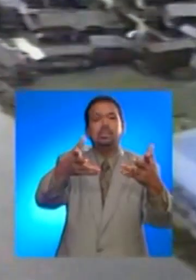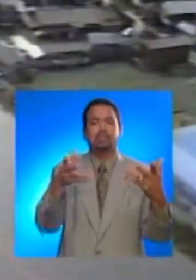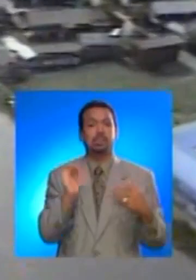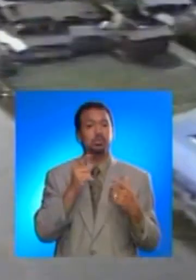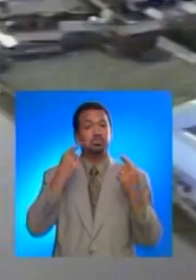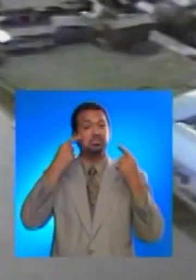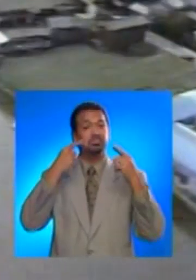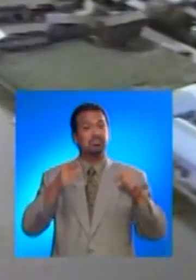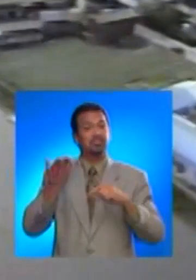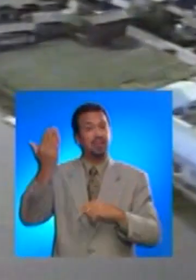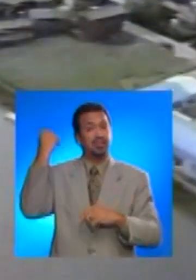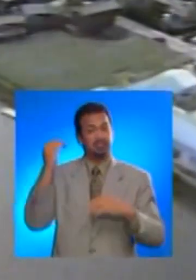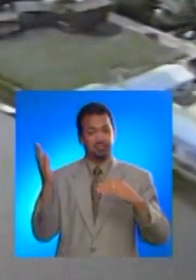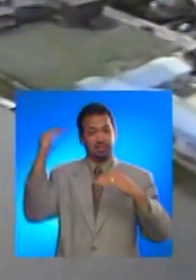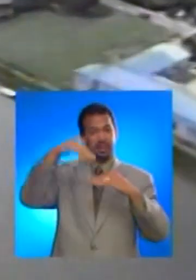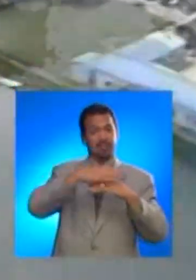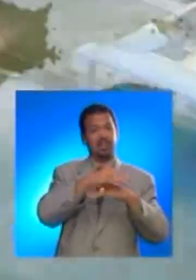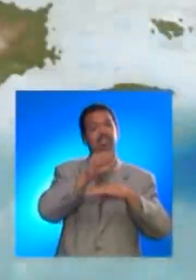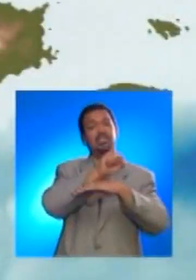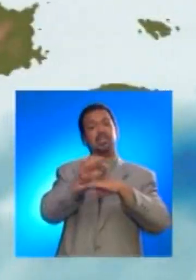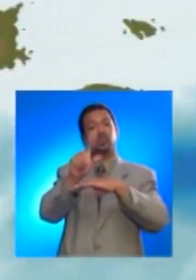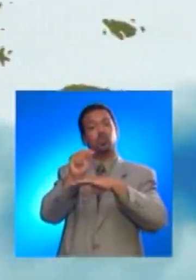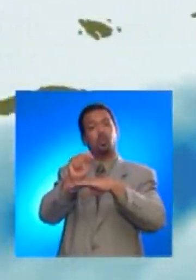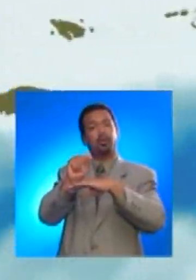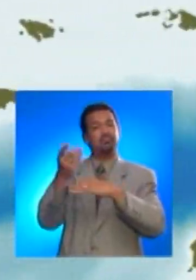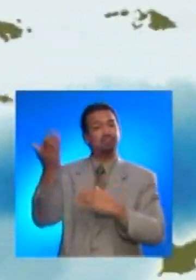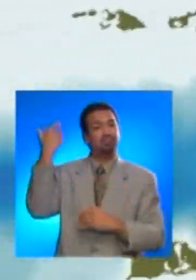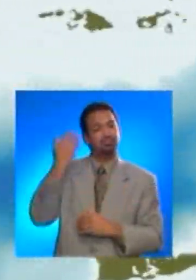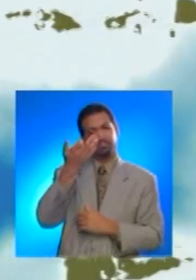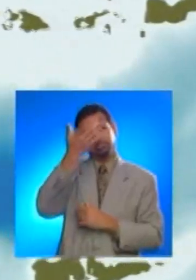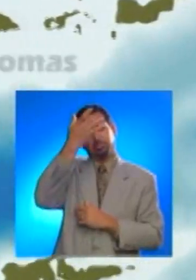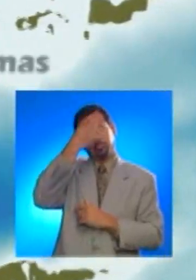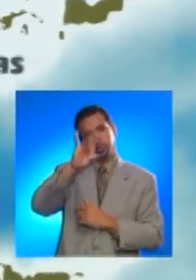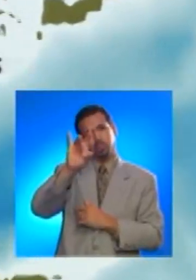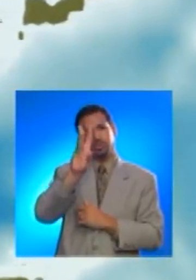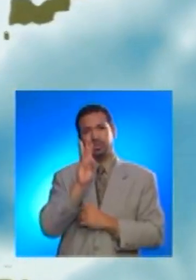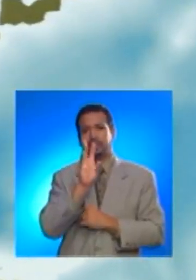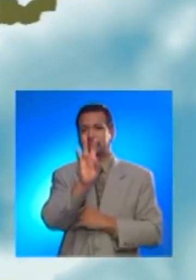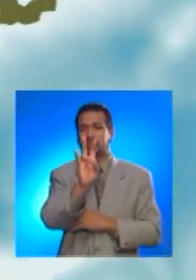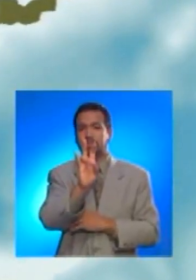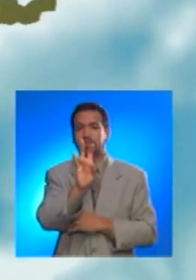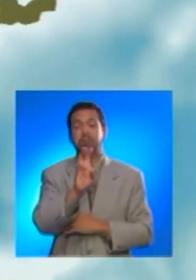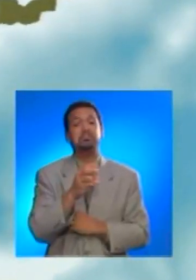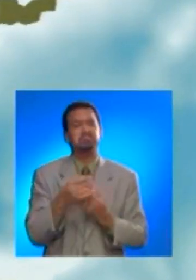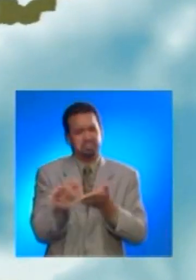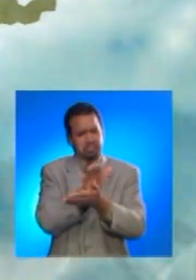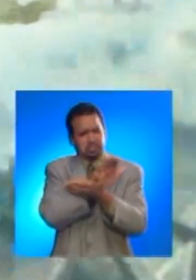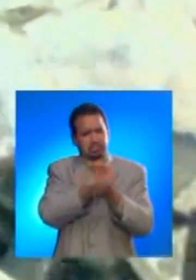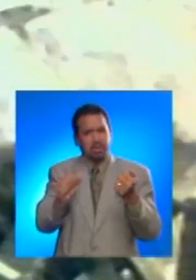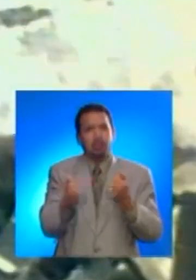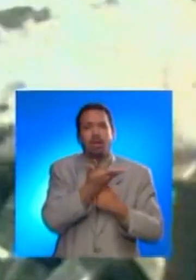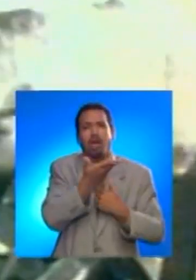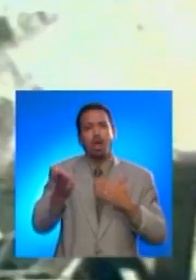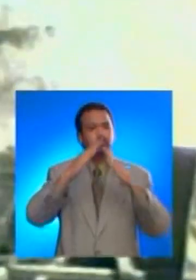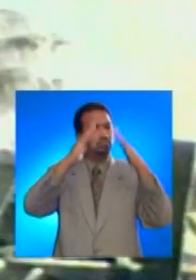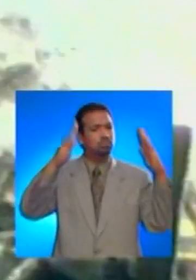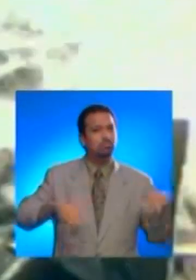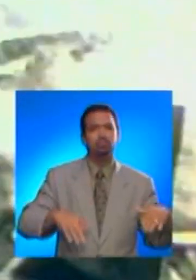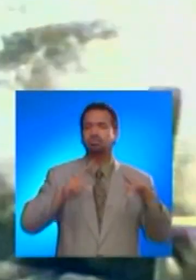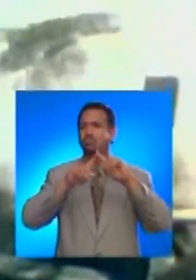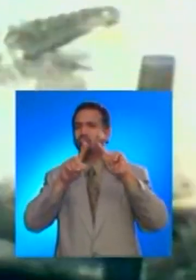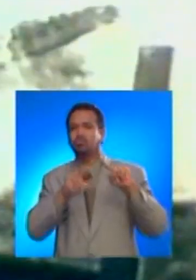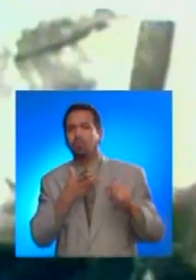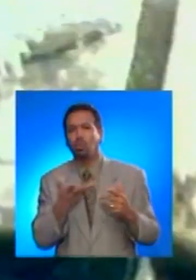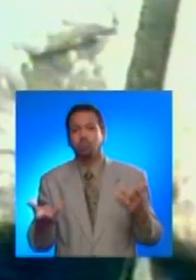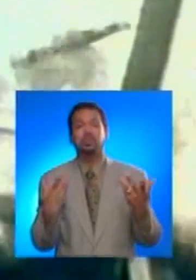the scenario in St. Thomas in 1867, following the powerful earthquake in the Virgin Island Basin. When the